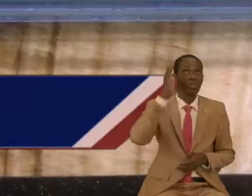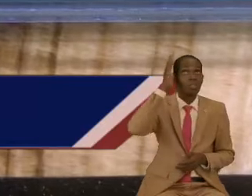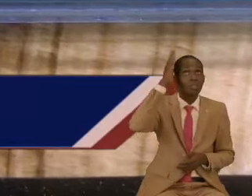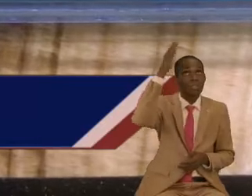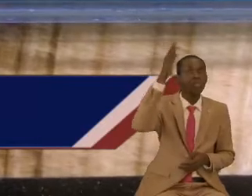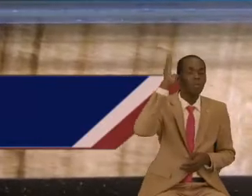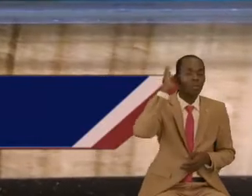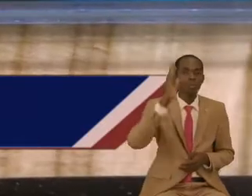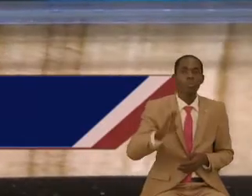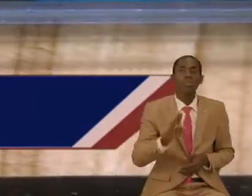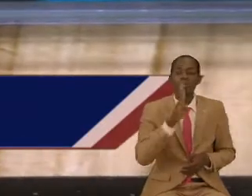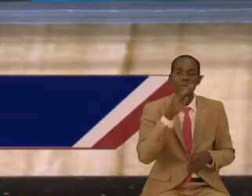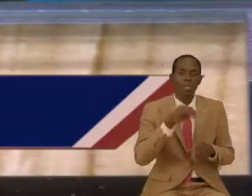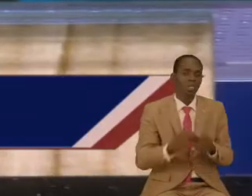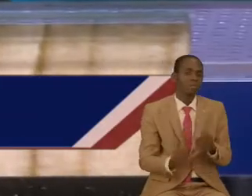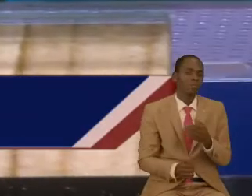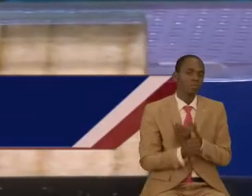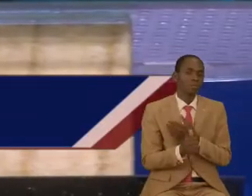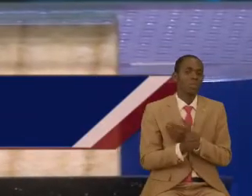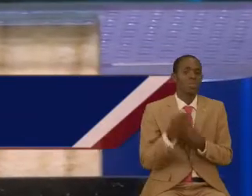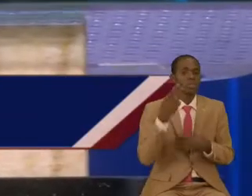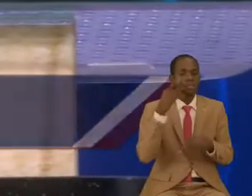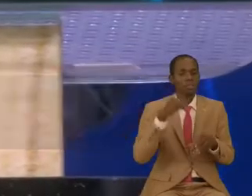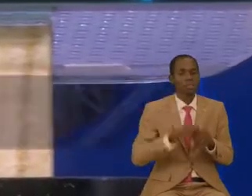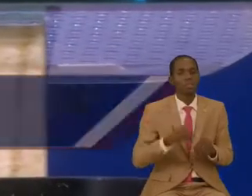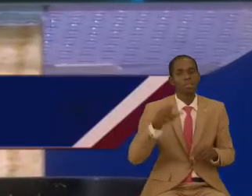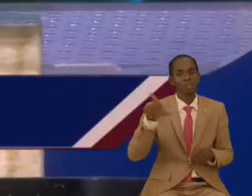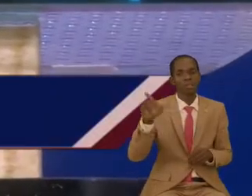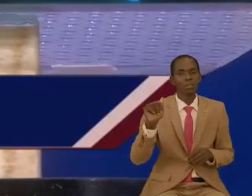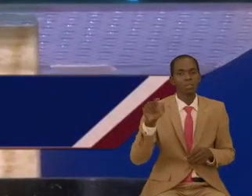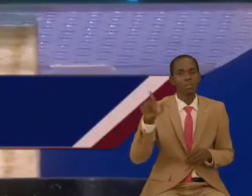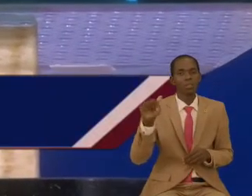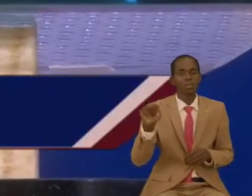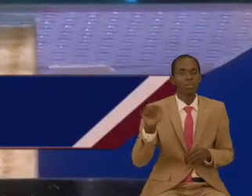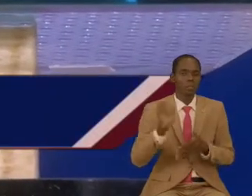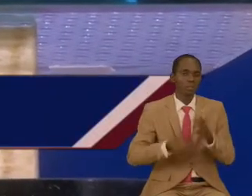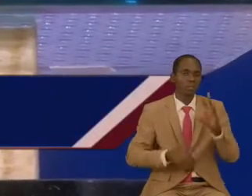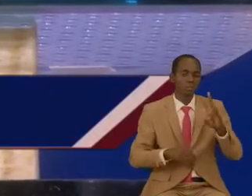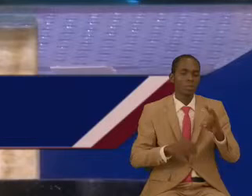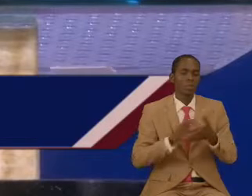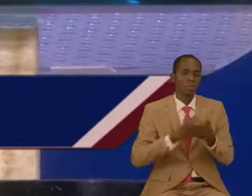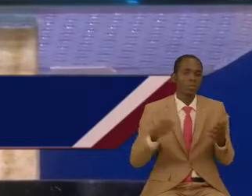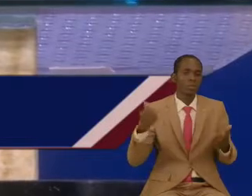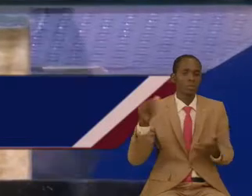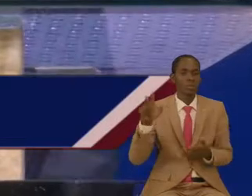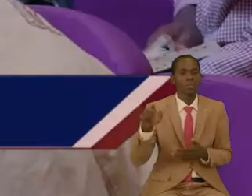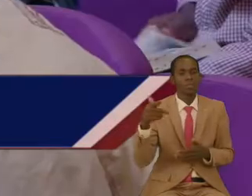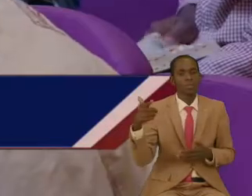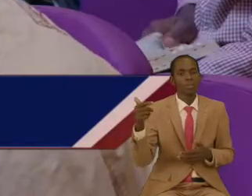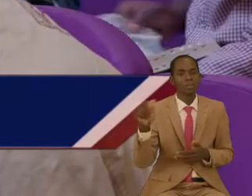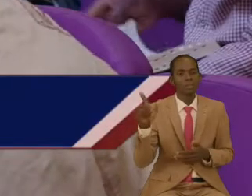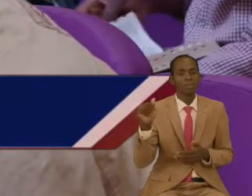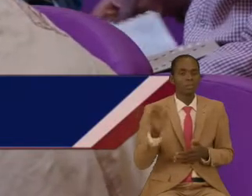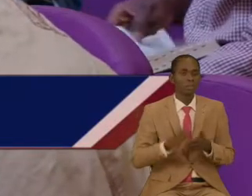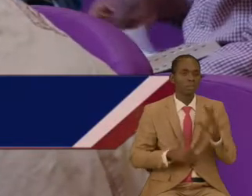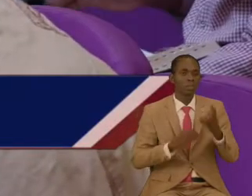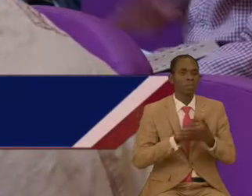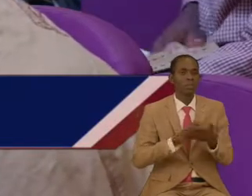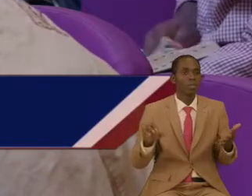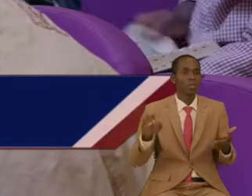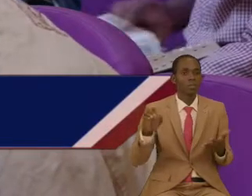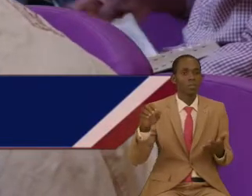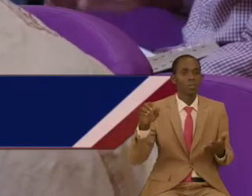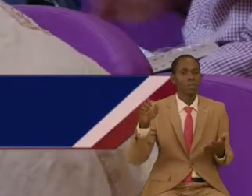at stake. It tells us in Galatians chapter 6, I'm reading from verse 13. It says, for neither